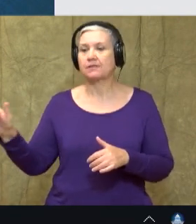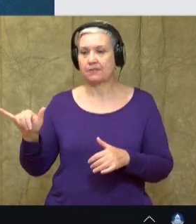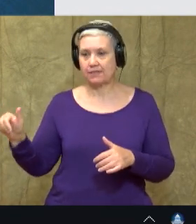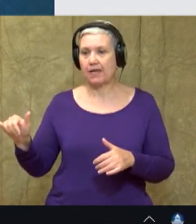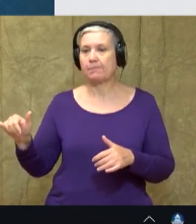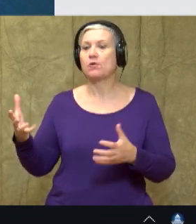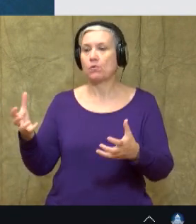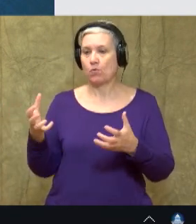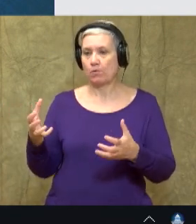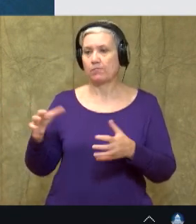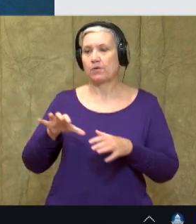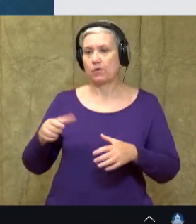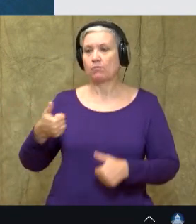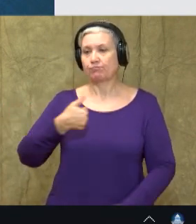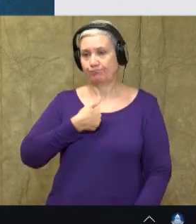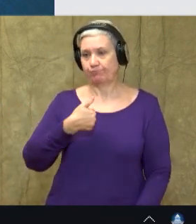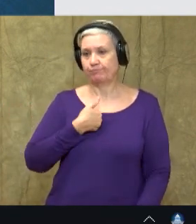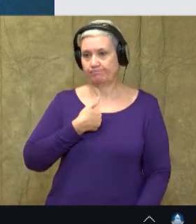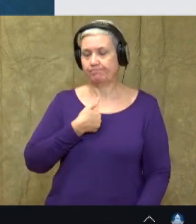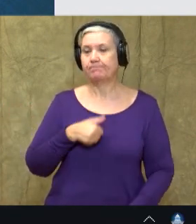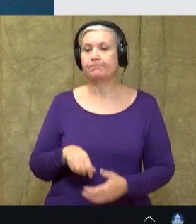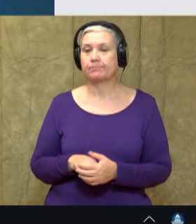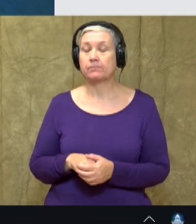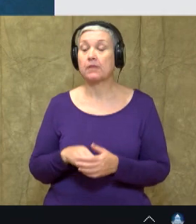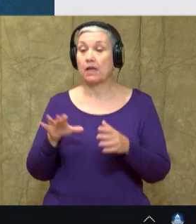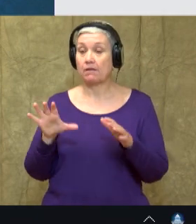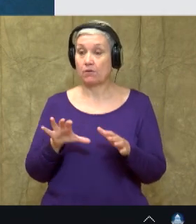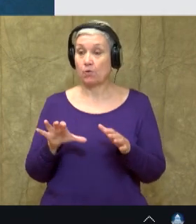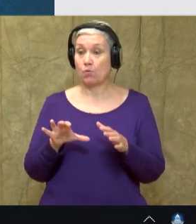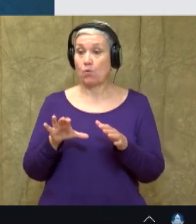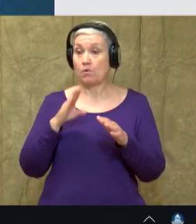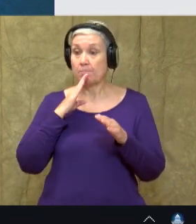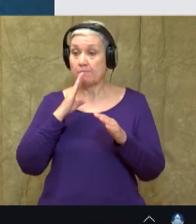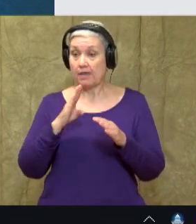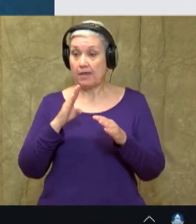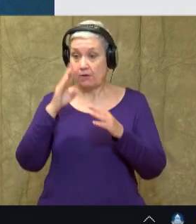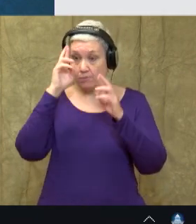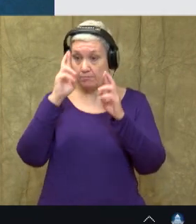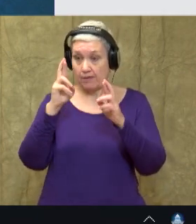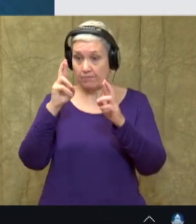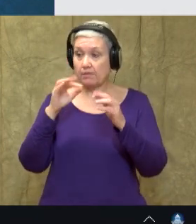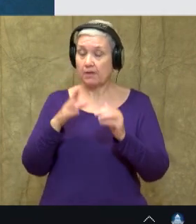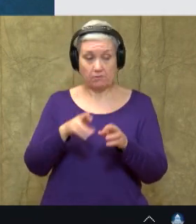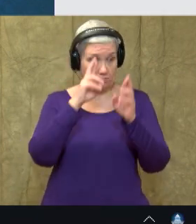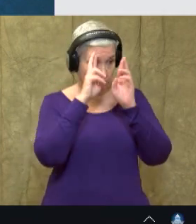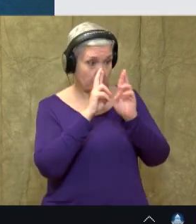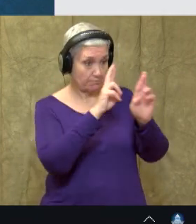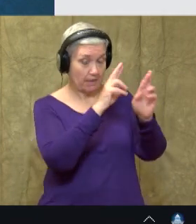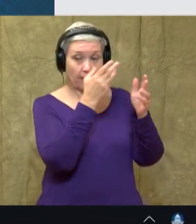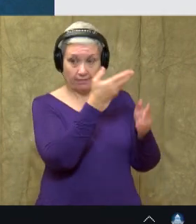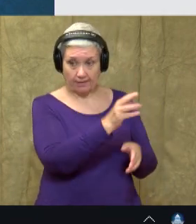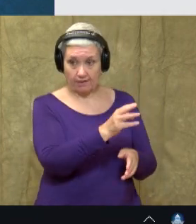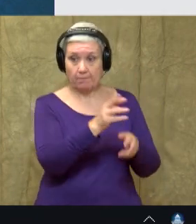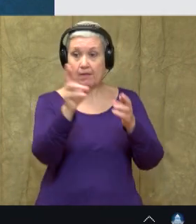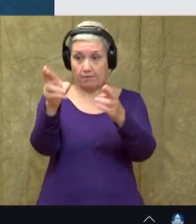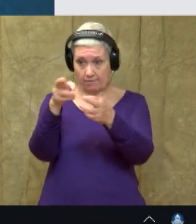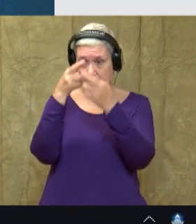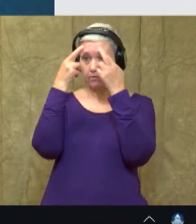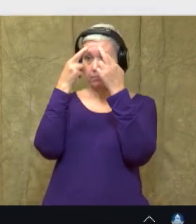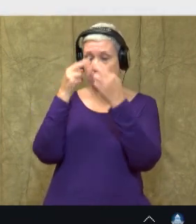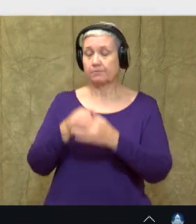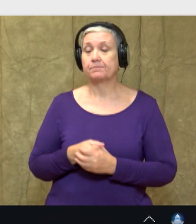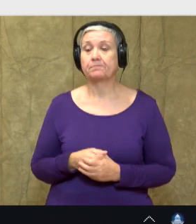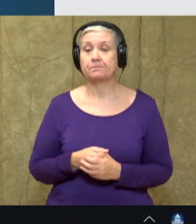others that you would have them do unto you. So if you want to be treated respectfully, remember to treat others respectfully when you're working online.